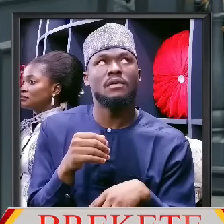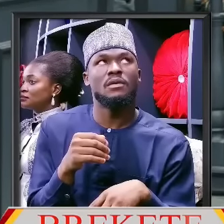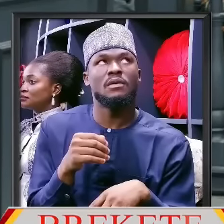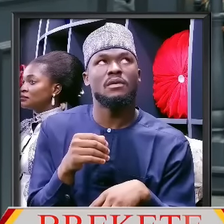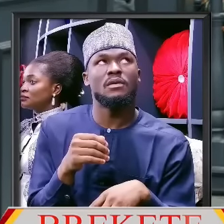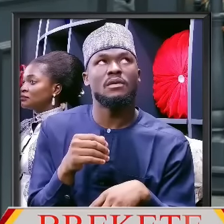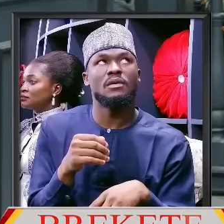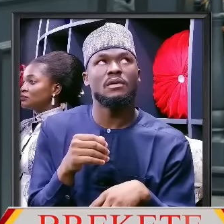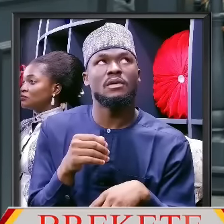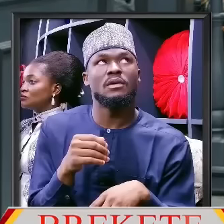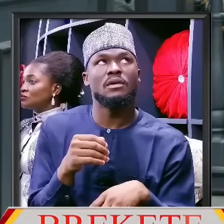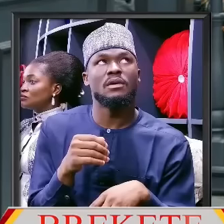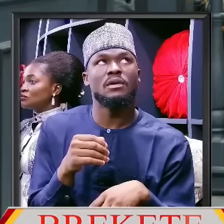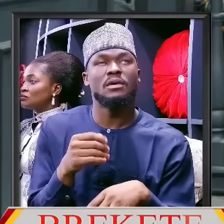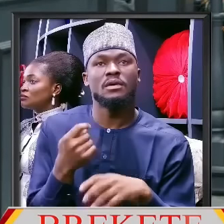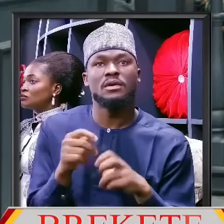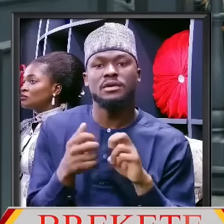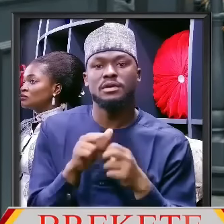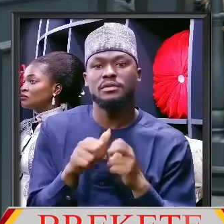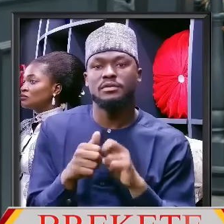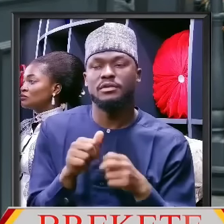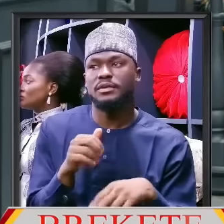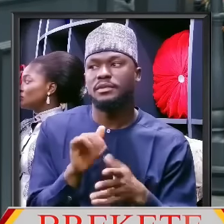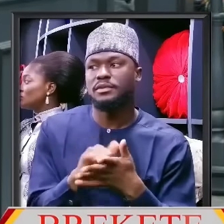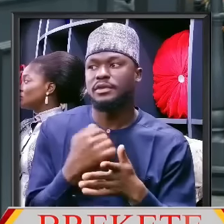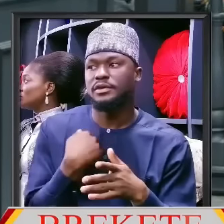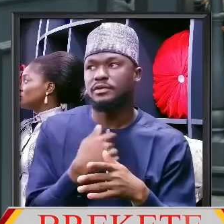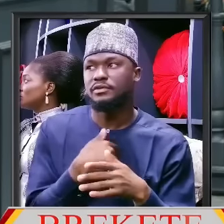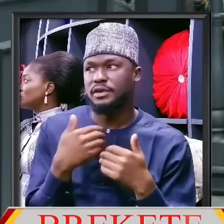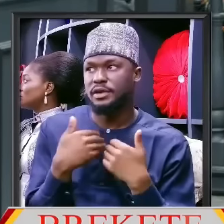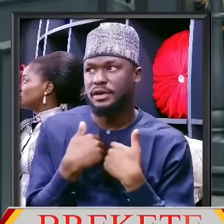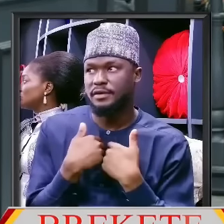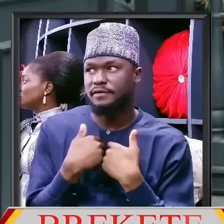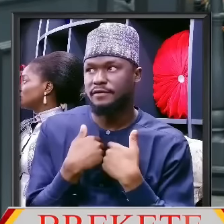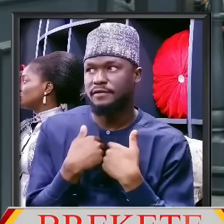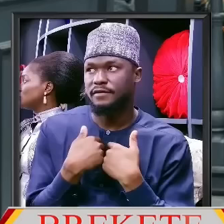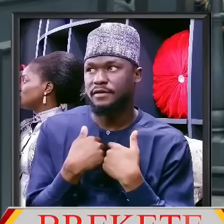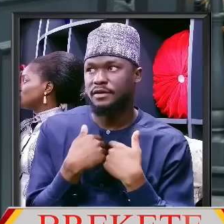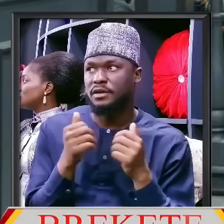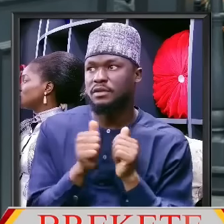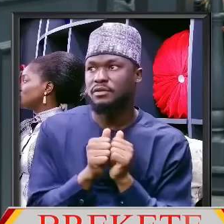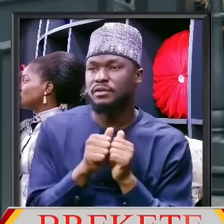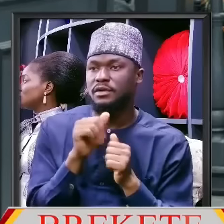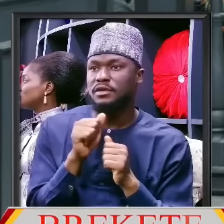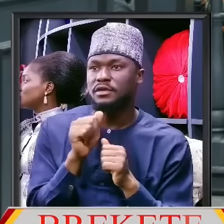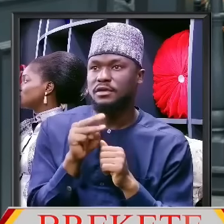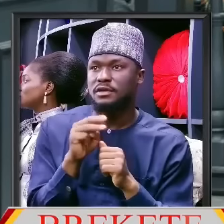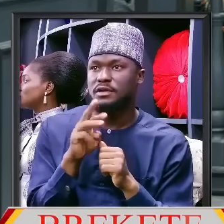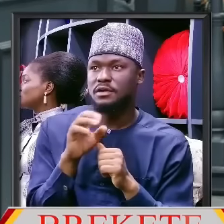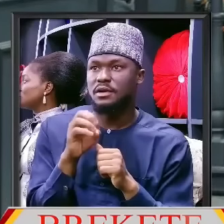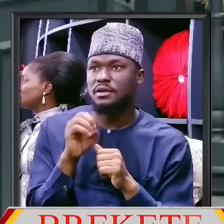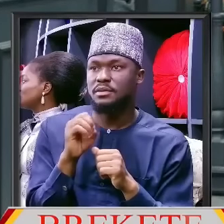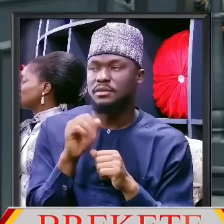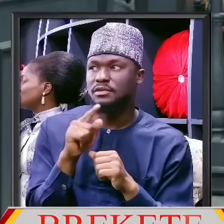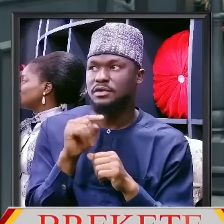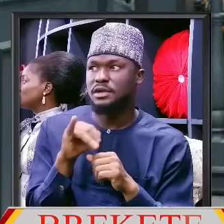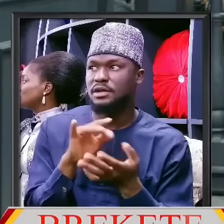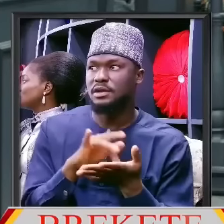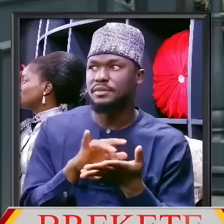the I can speak English, but the problem that we have with Ambrose Alli Medical School